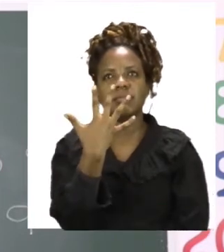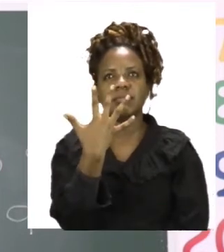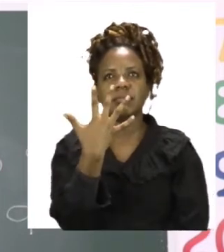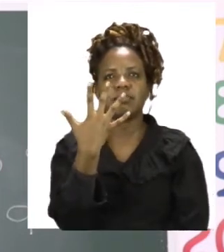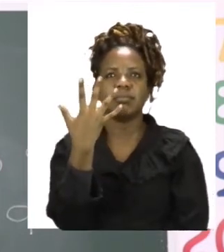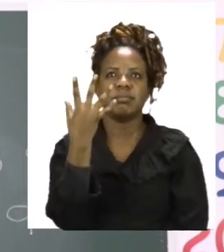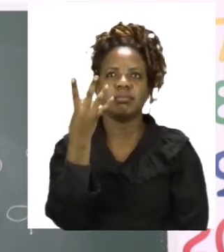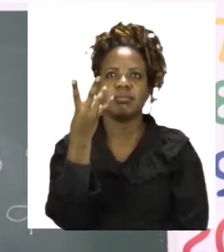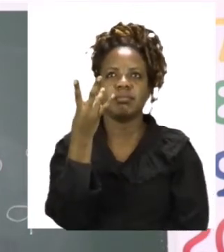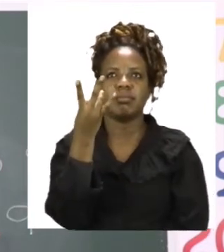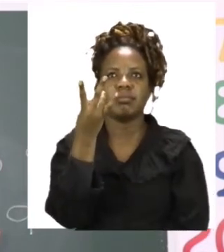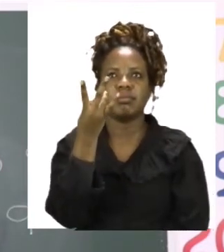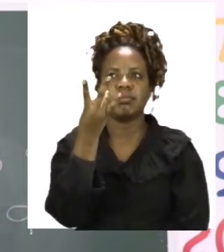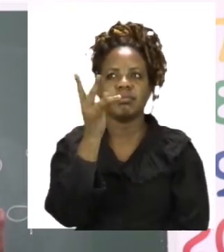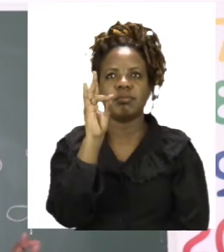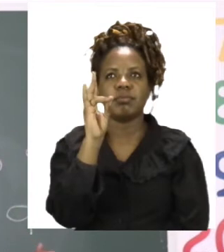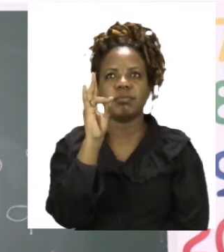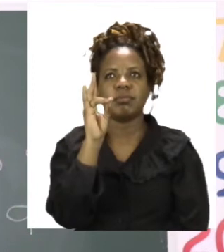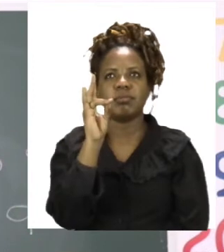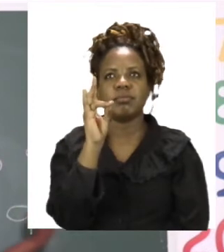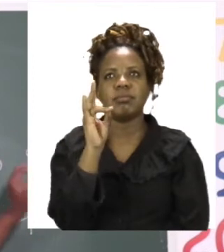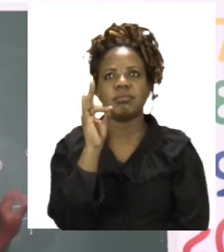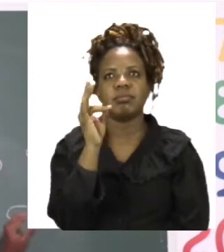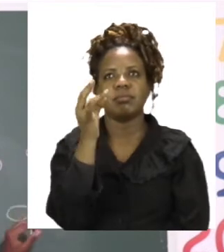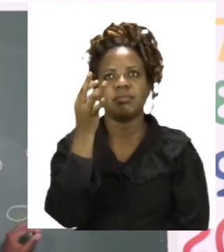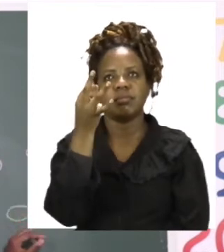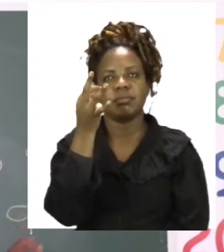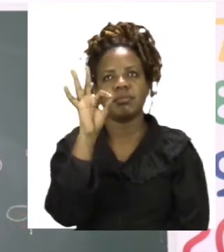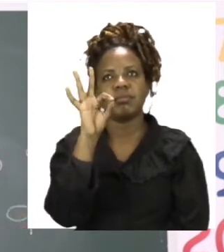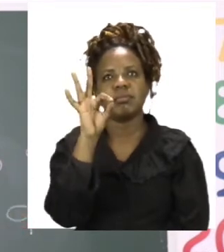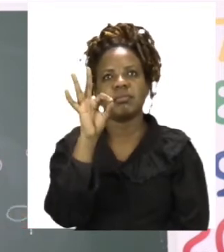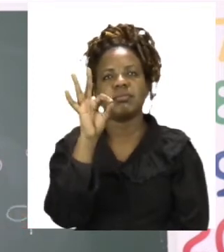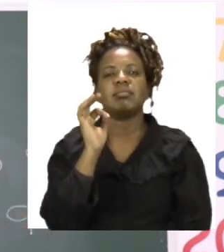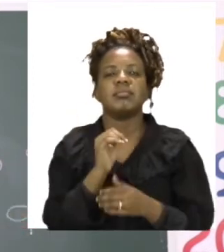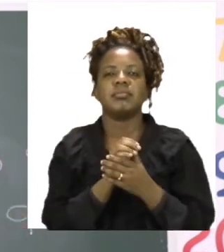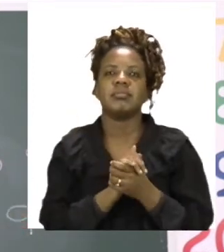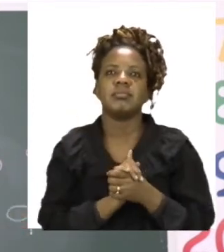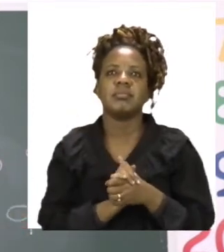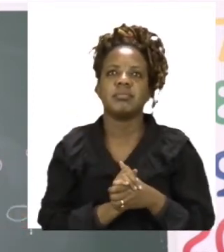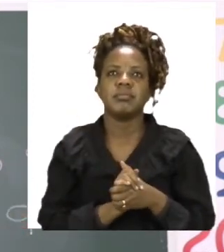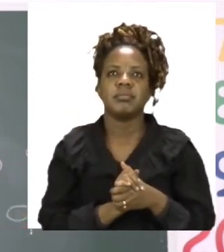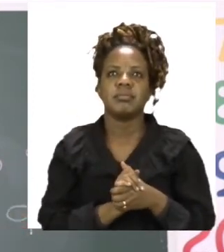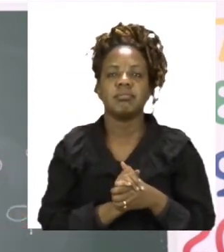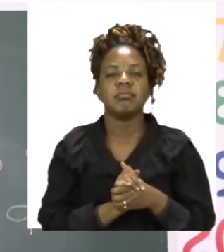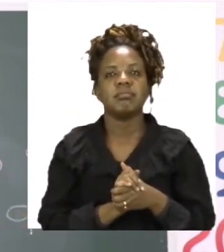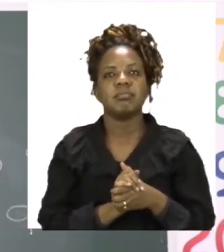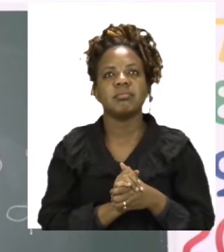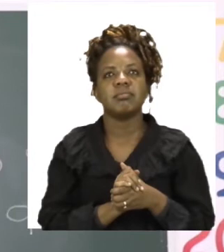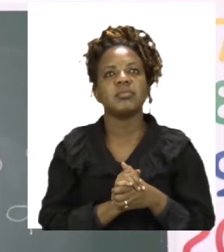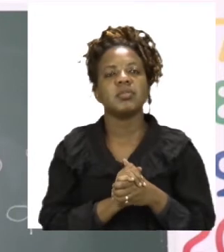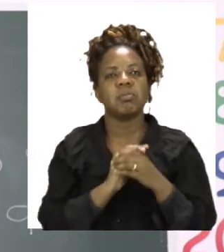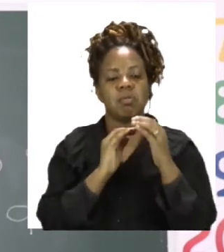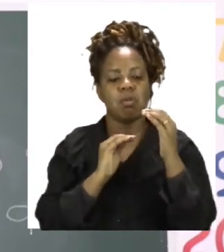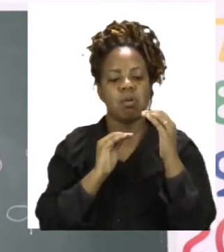5 or 7 or 9. So these are the numbers that we